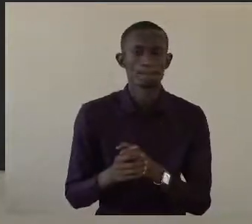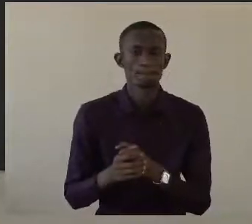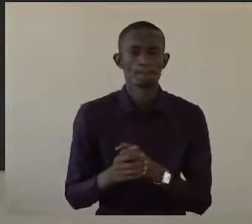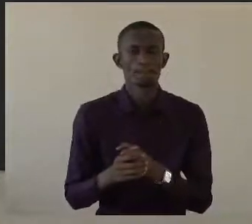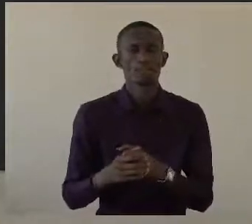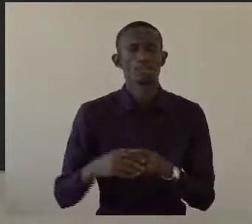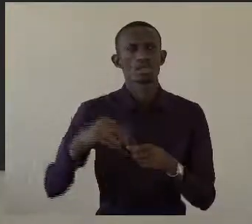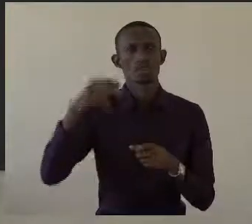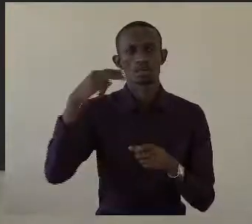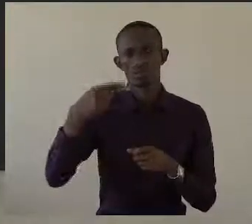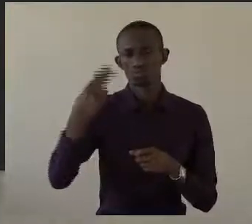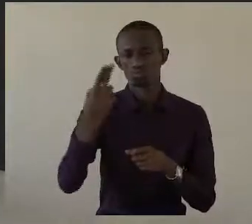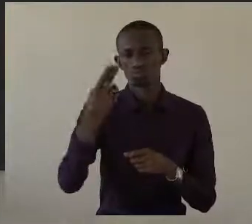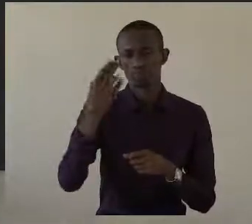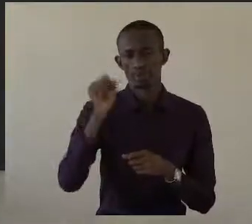H2SO4